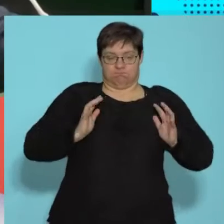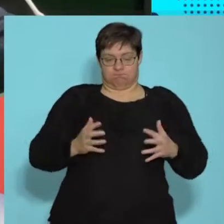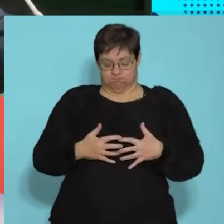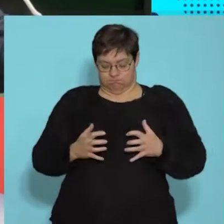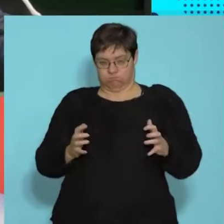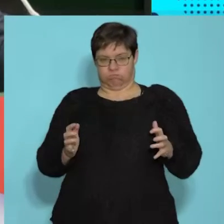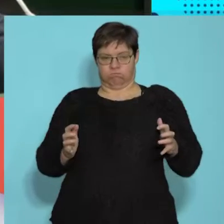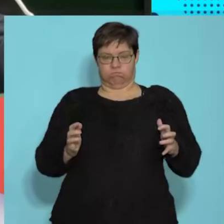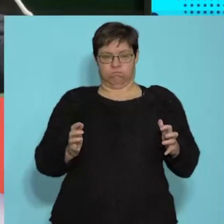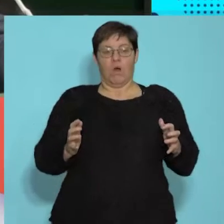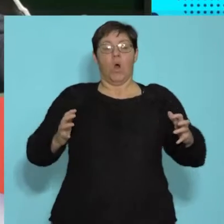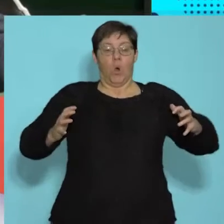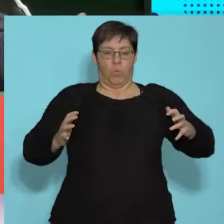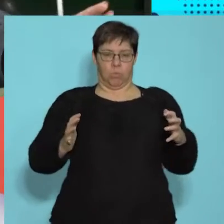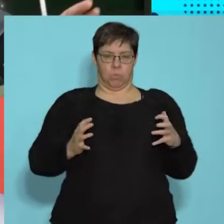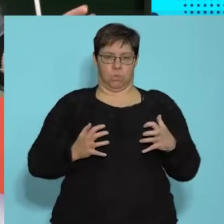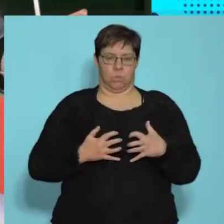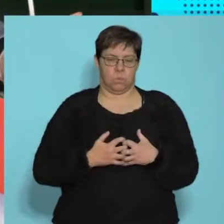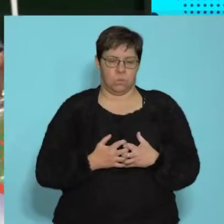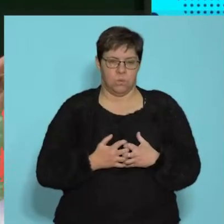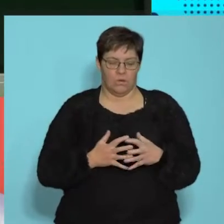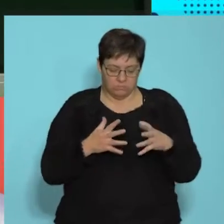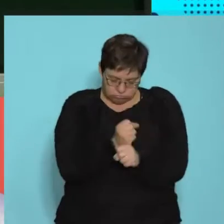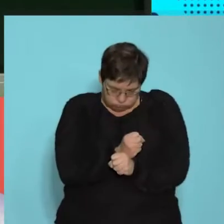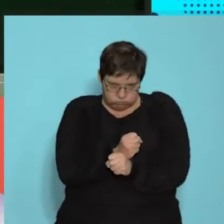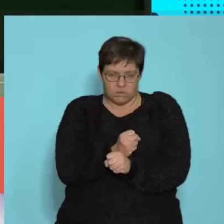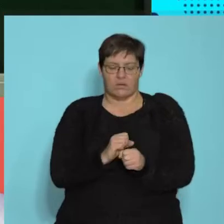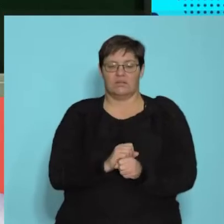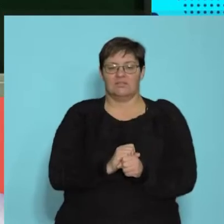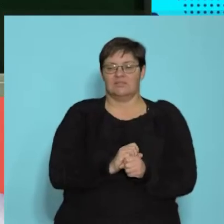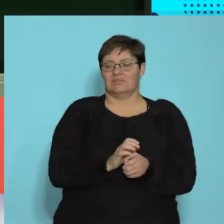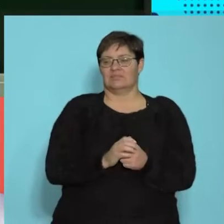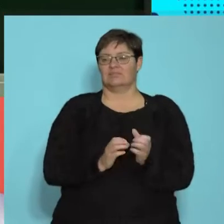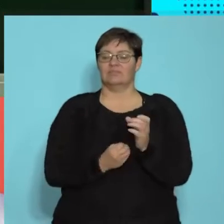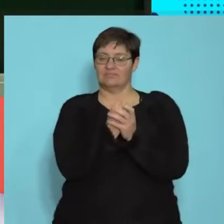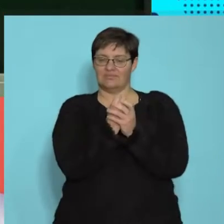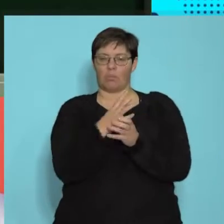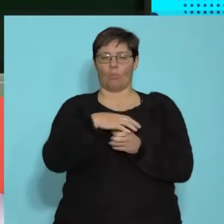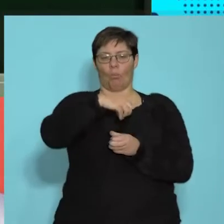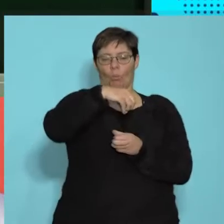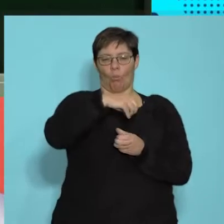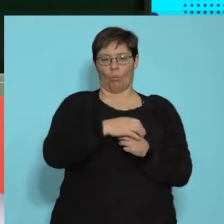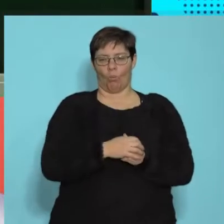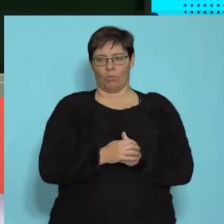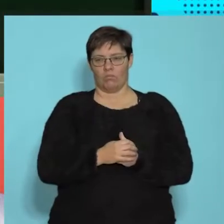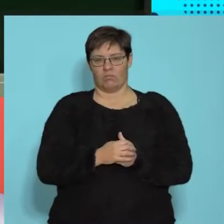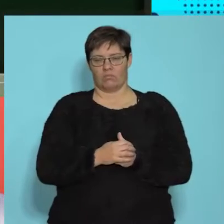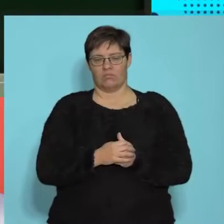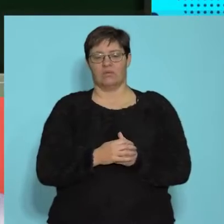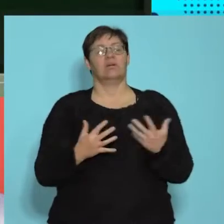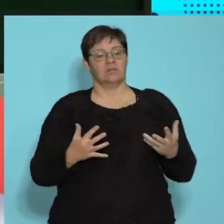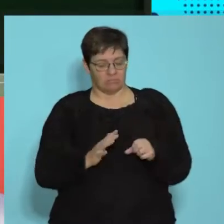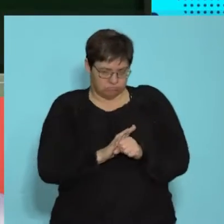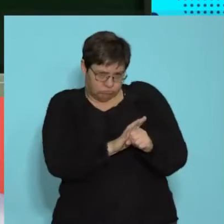cage is wide, and I say air out. I just go. So I push my diaphragm back in.